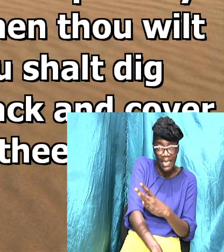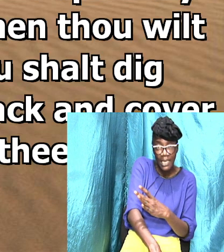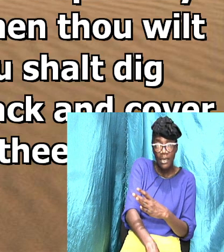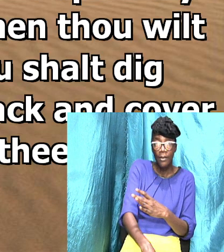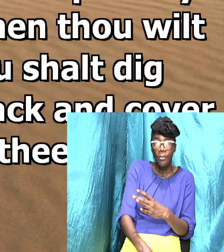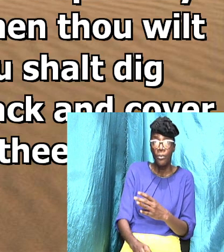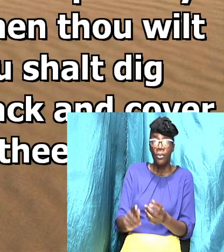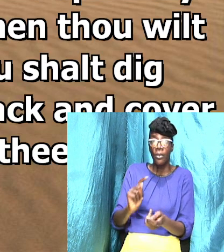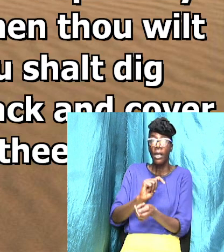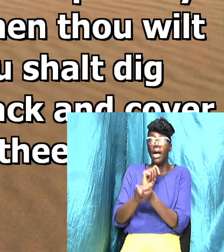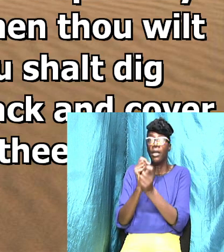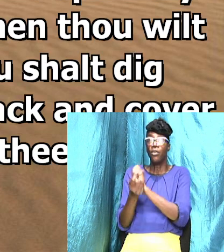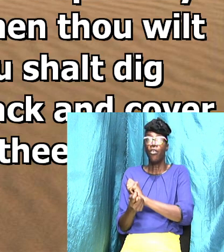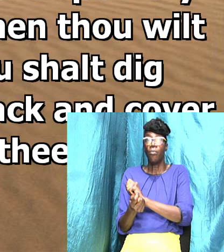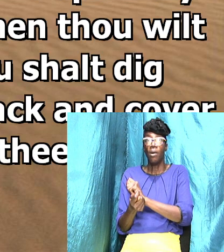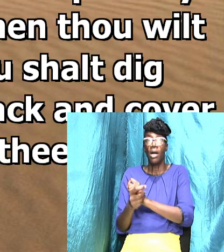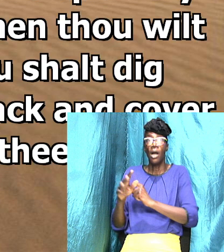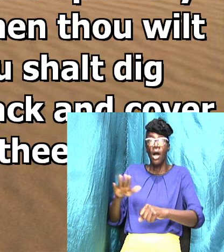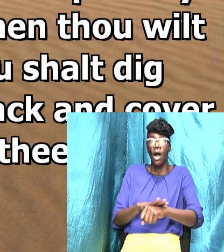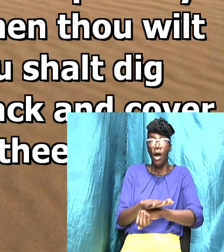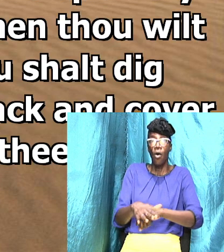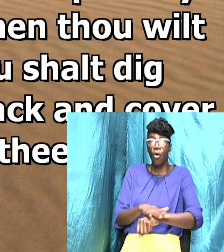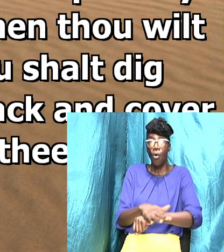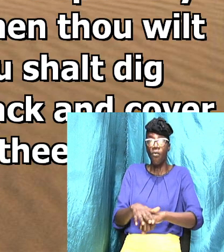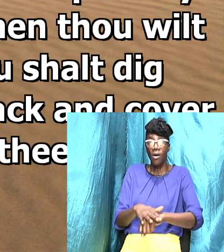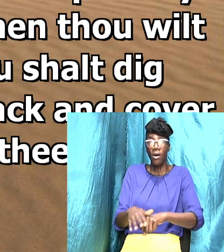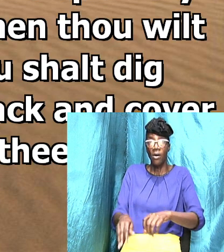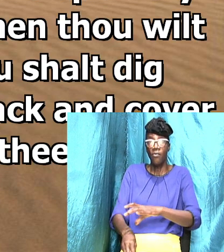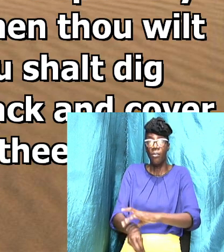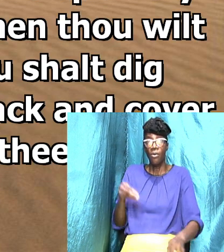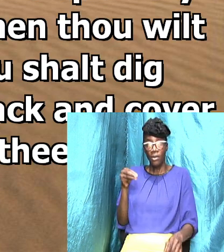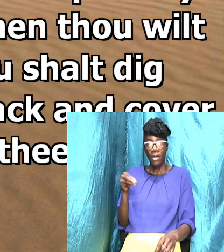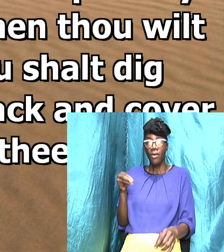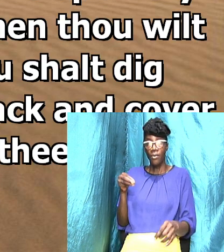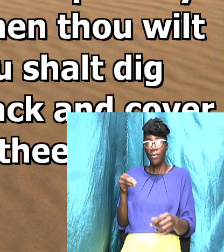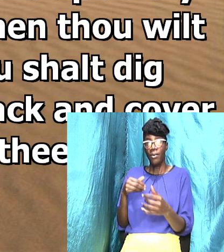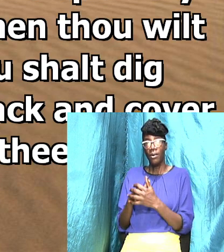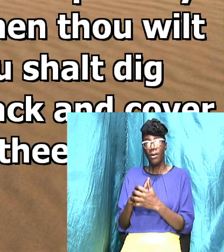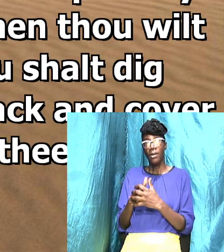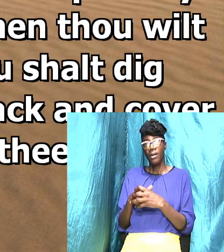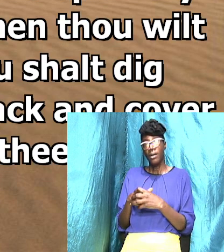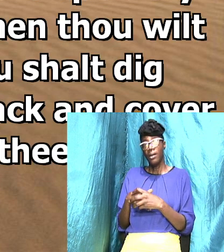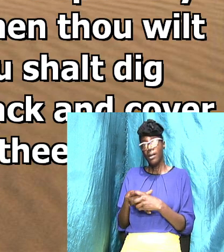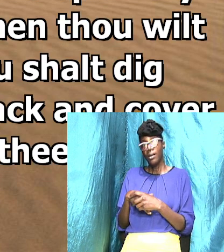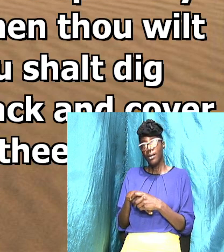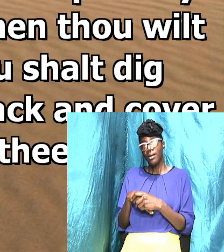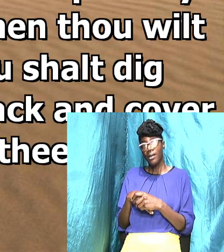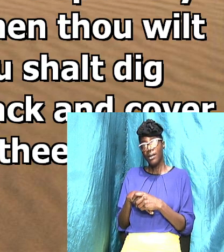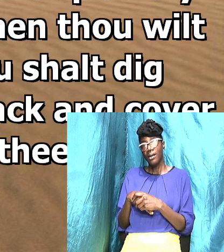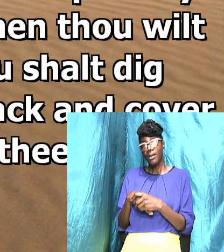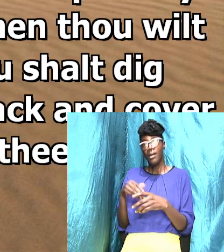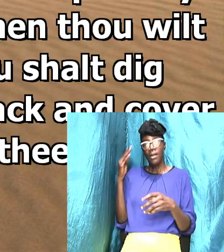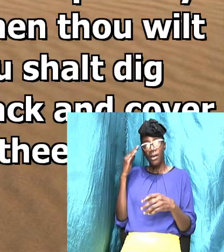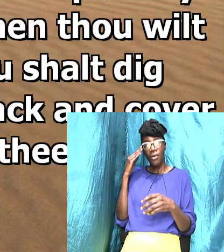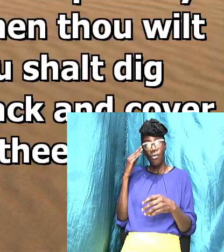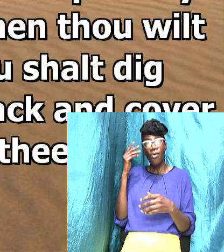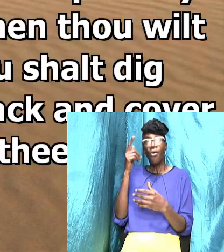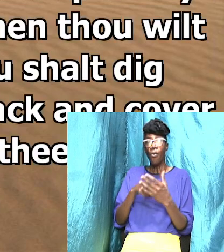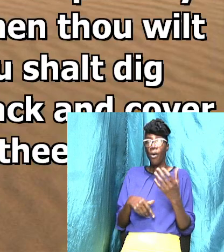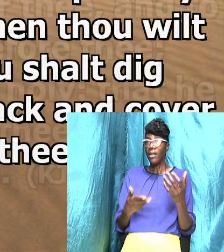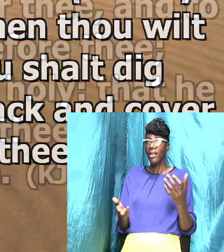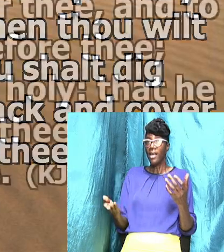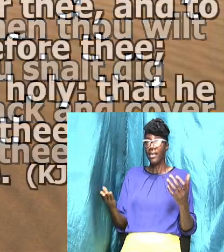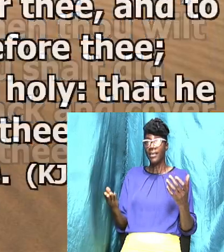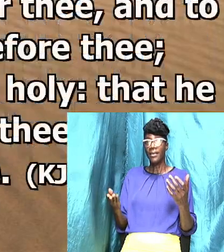and shall turn back and cover that which cometh from out thee. We know what is that, right? So go down to verse 14 now.